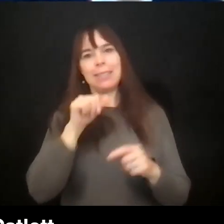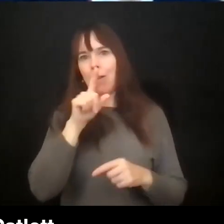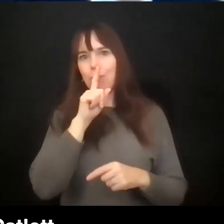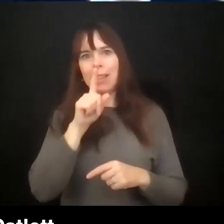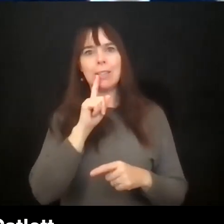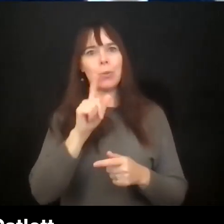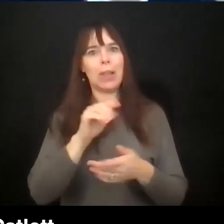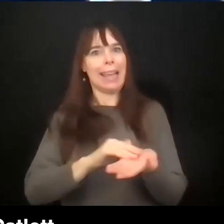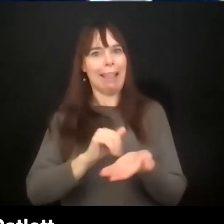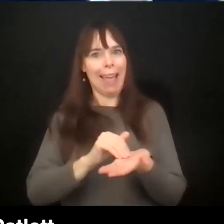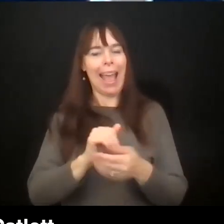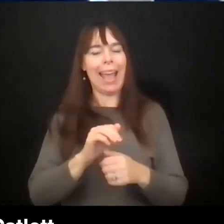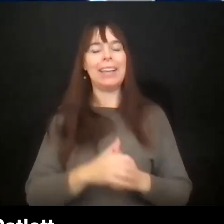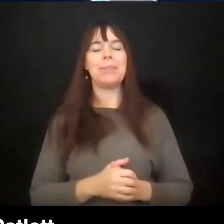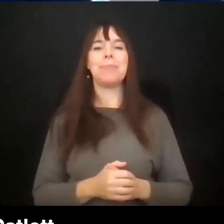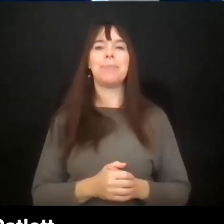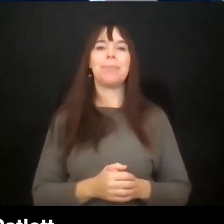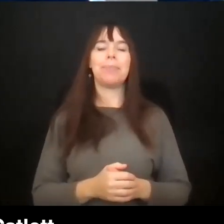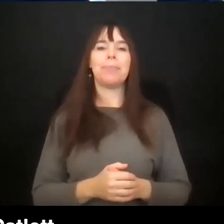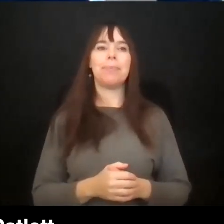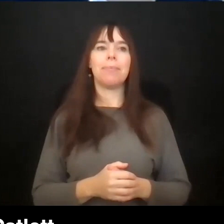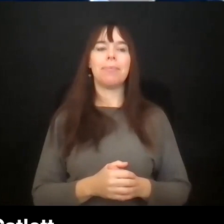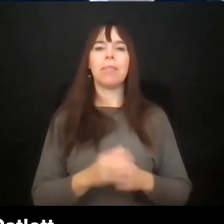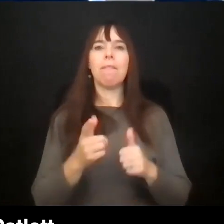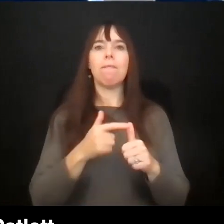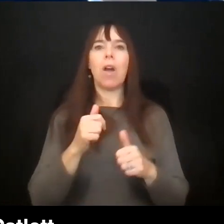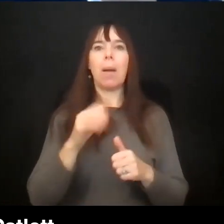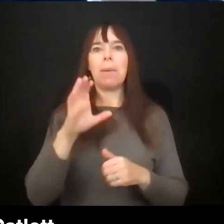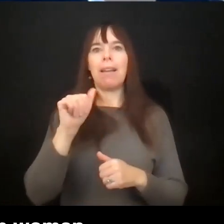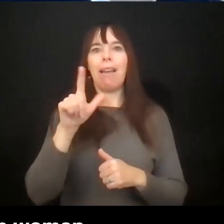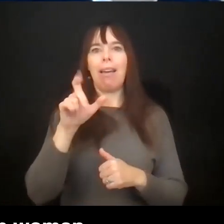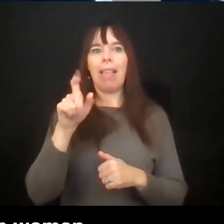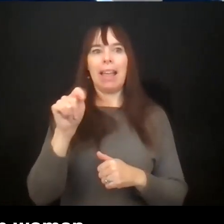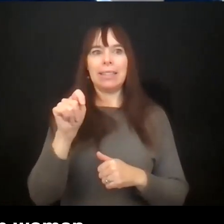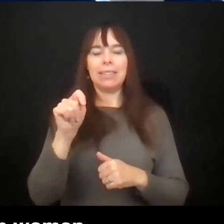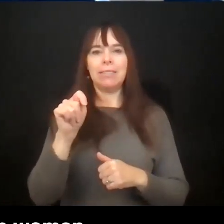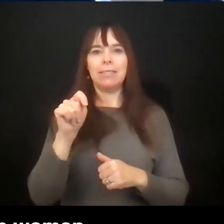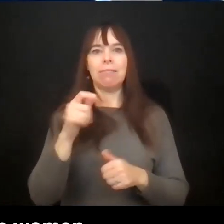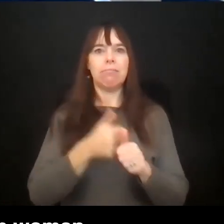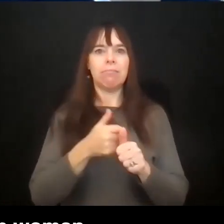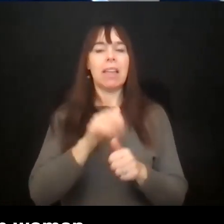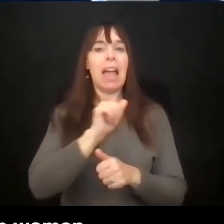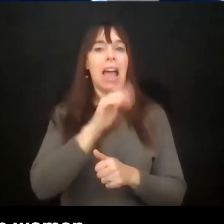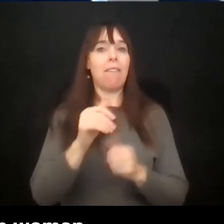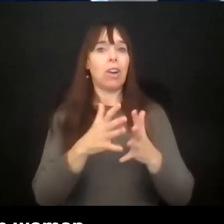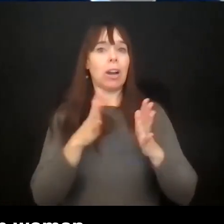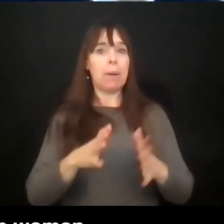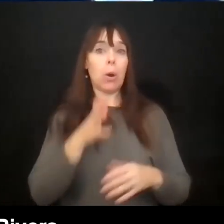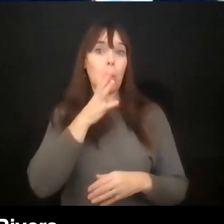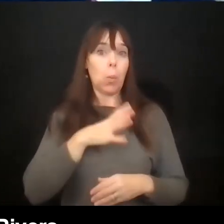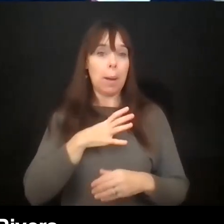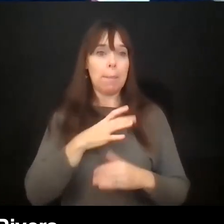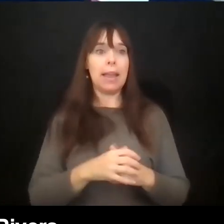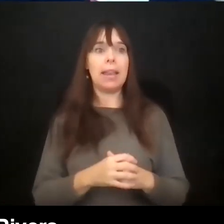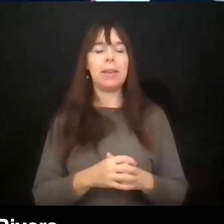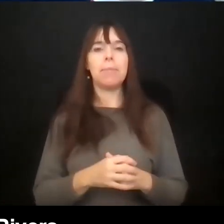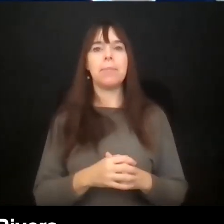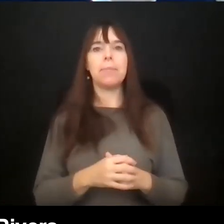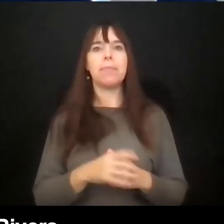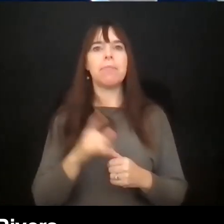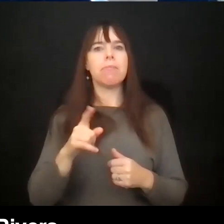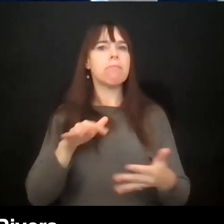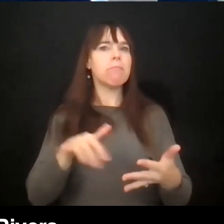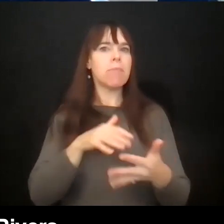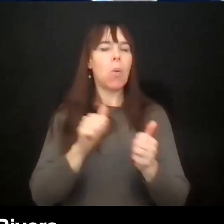It is made by Elizabeth Cablet, who's an African-American woman who studied